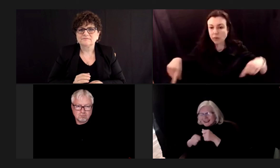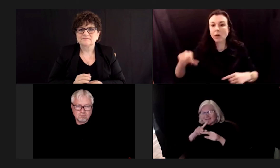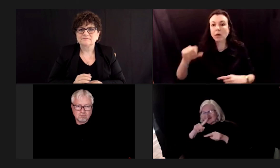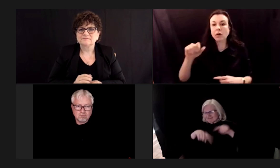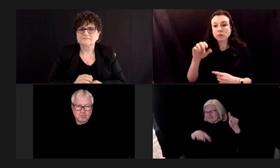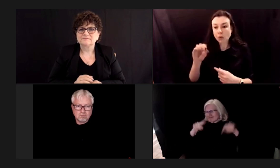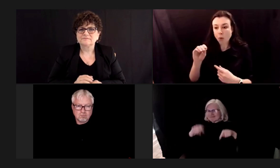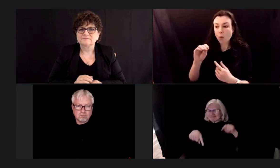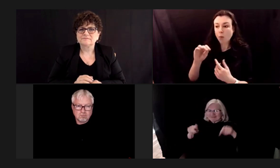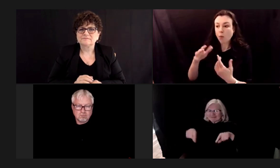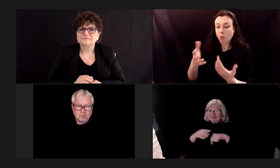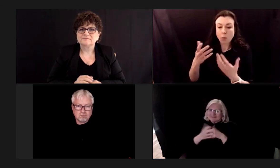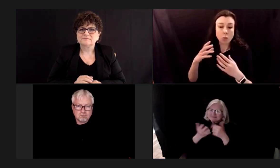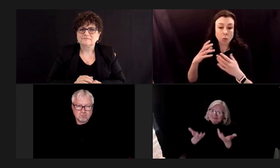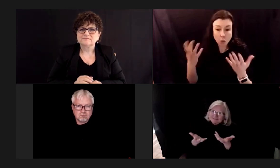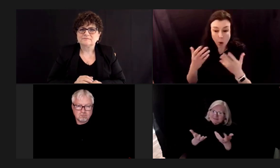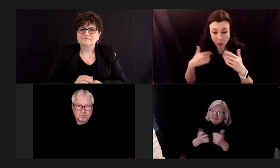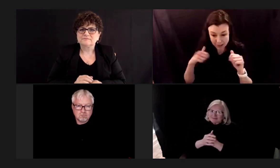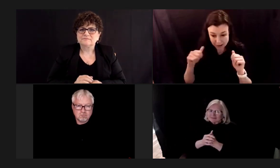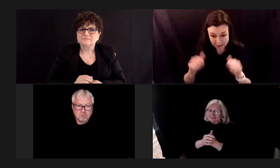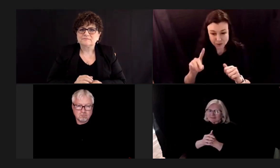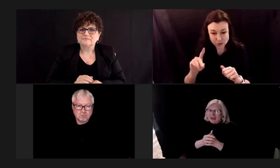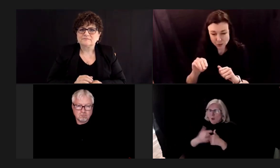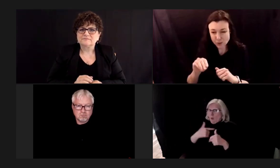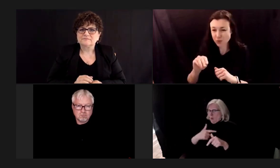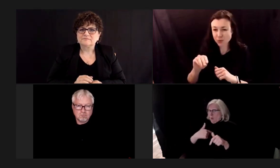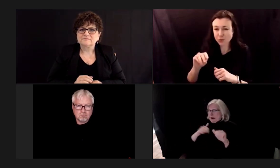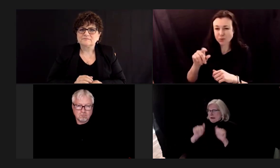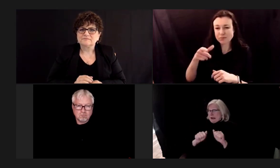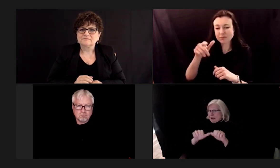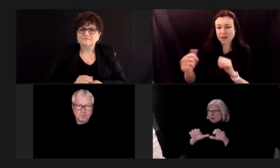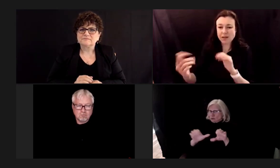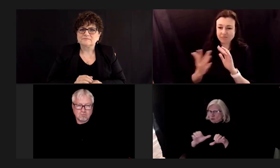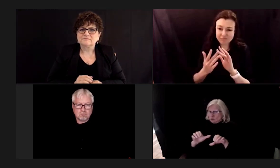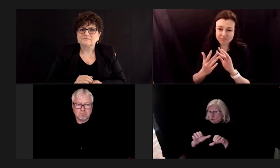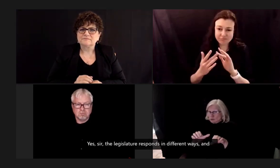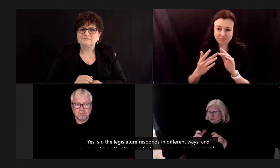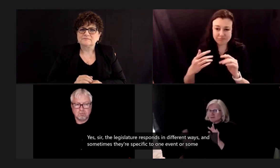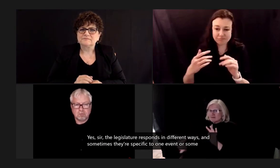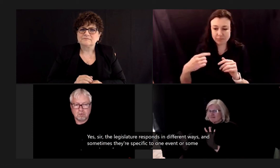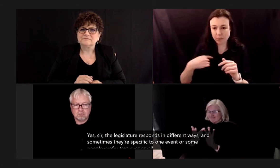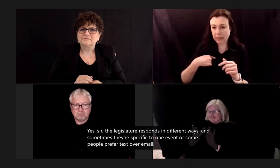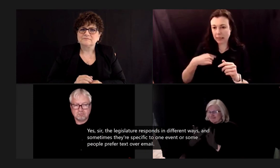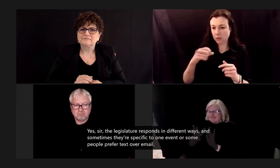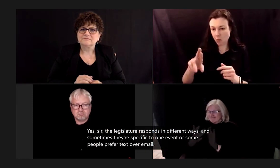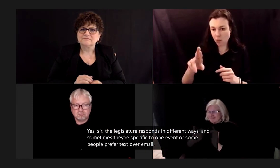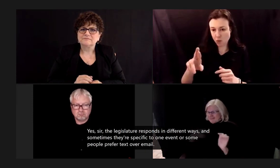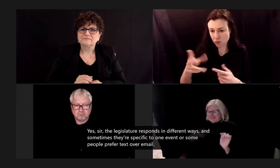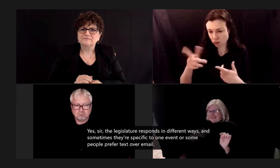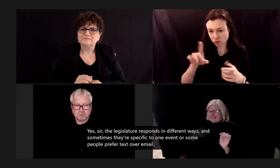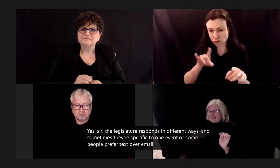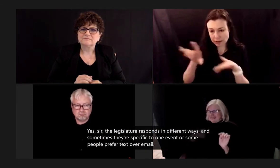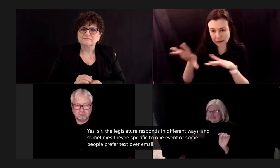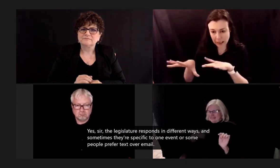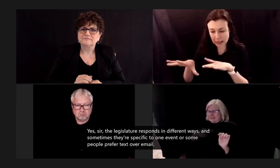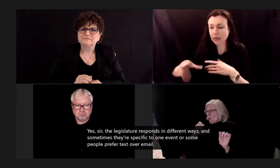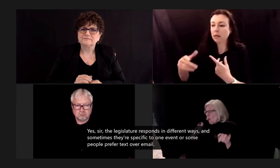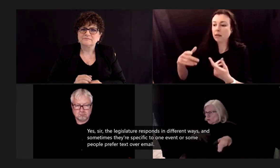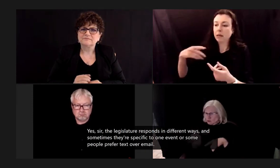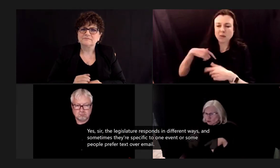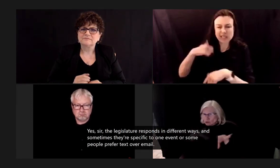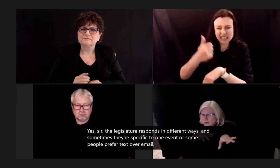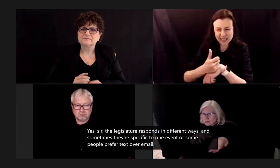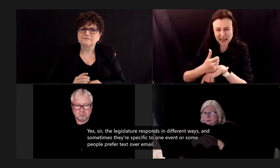prefer text over email. So what I would suggest you do is to contact